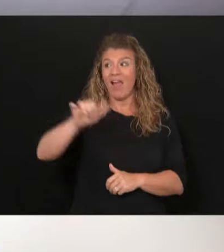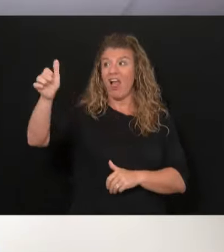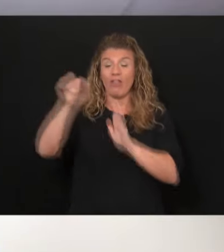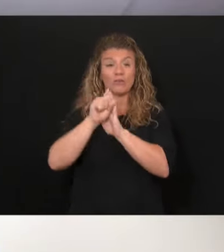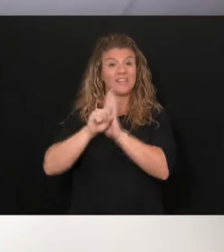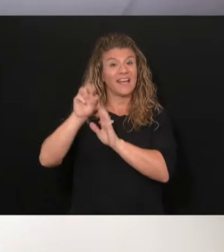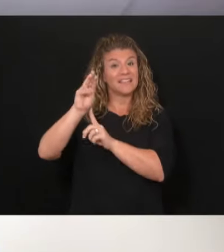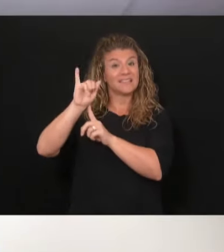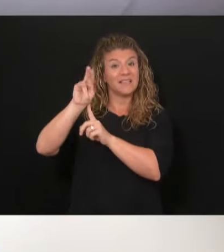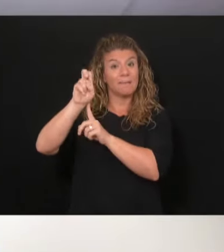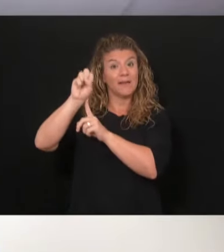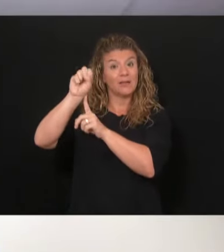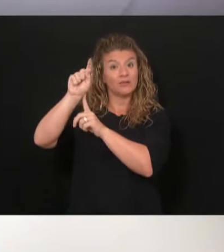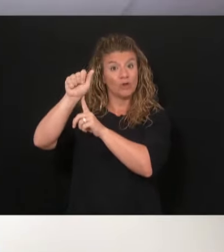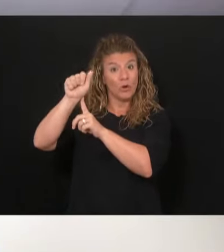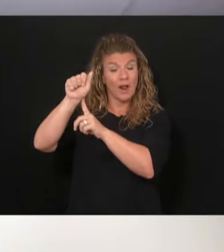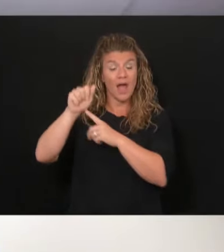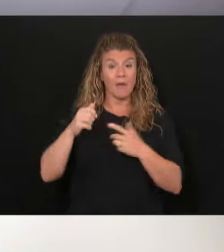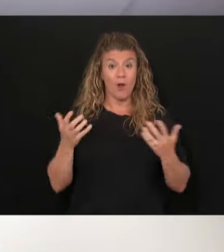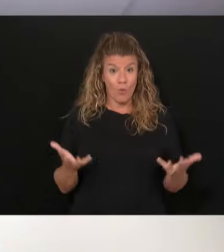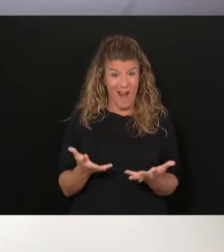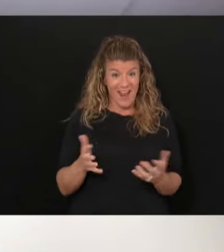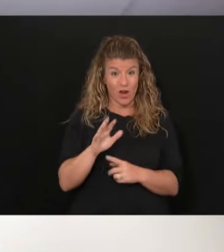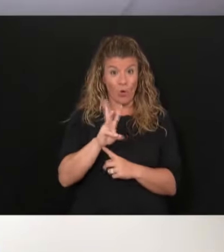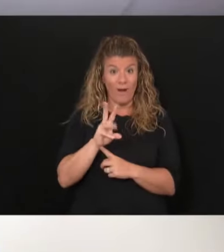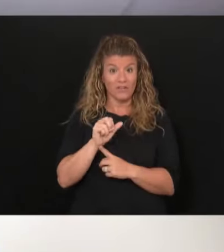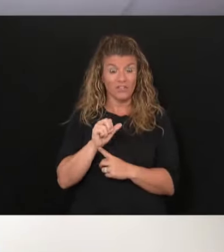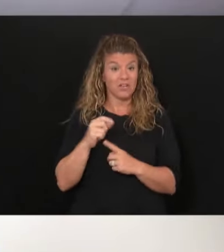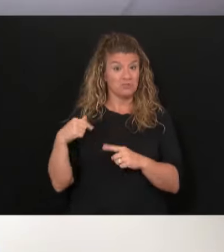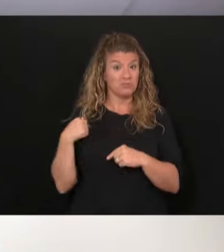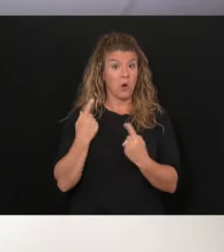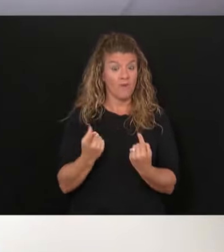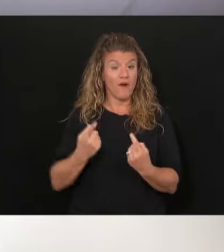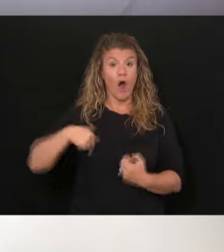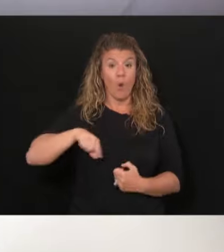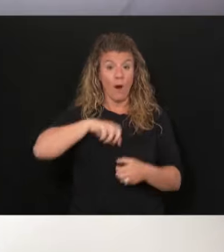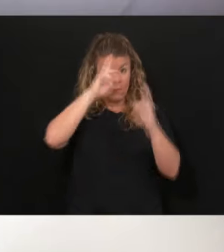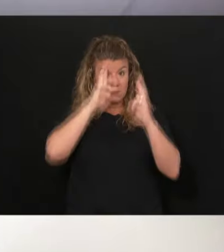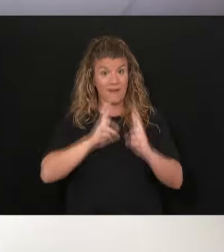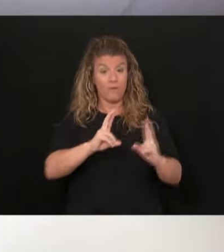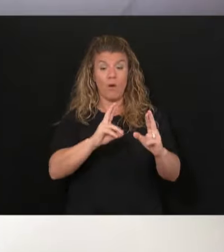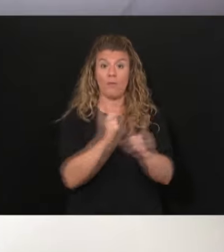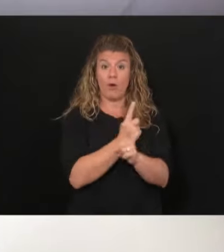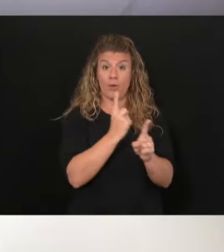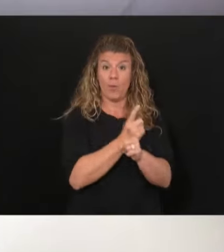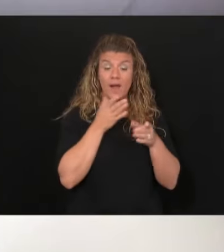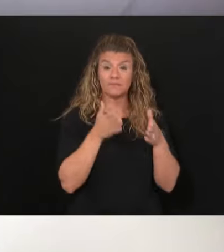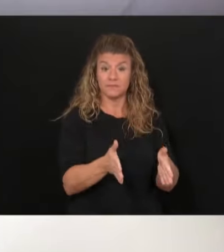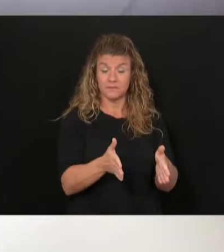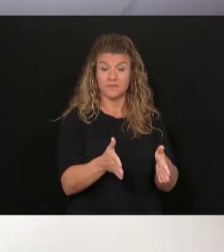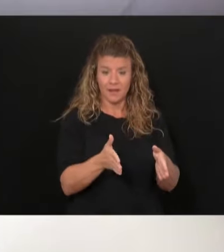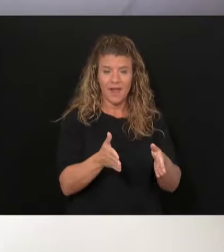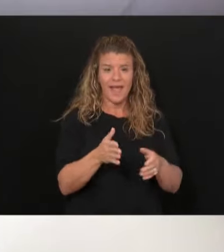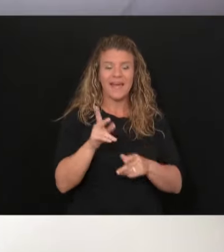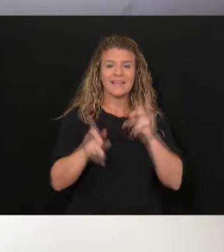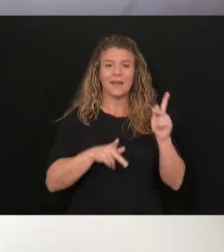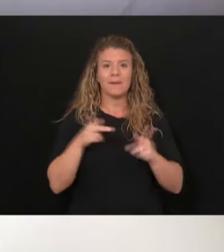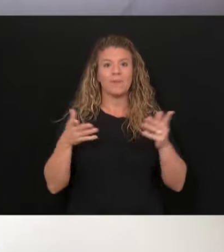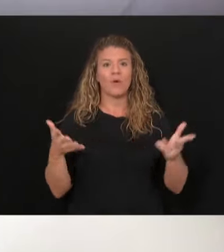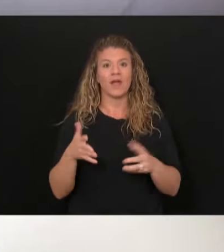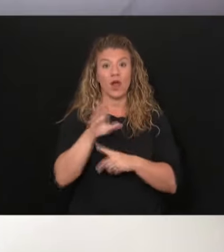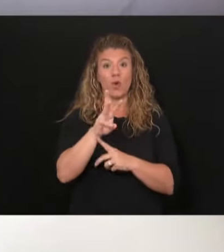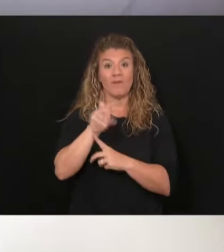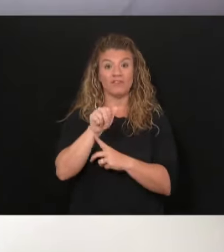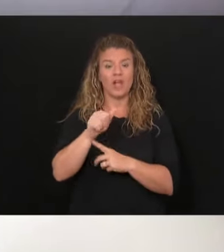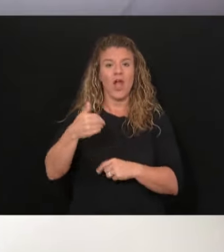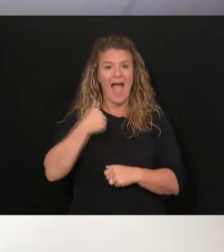West Virginians are doing things in a very respectful and appropriate manner. And I think the people of West Virginia have great respect